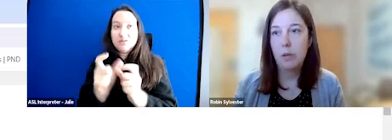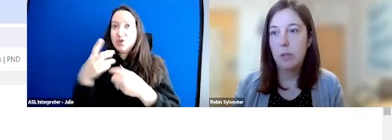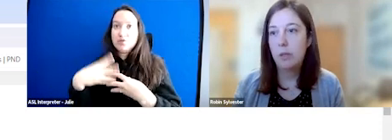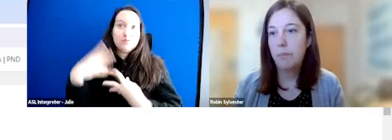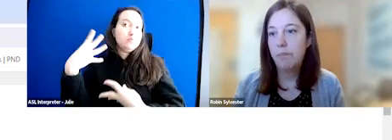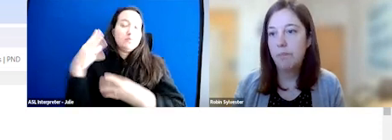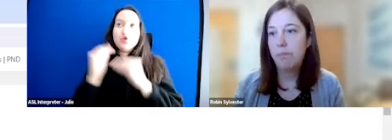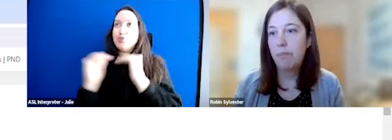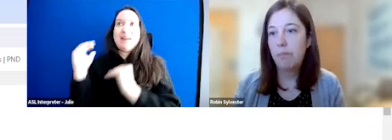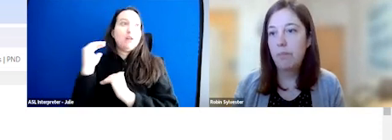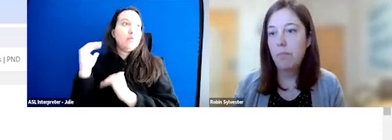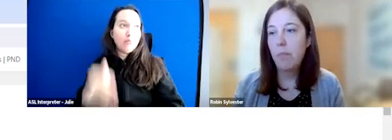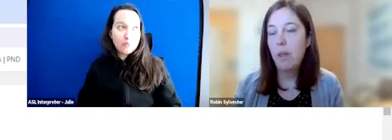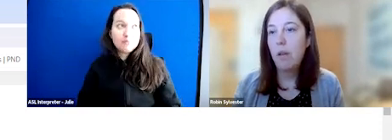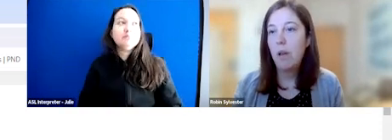many results.